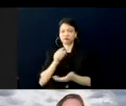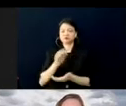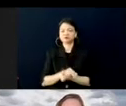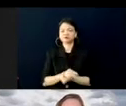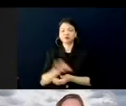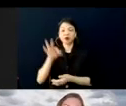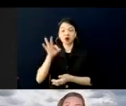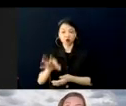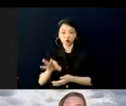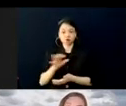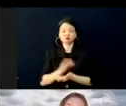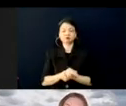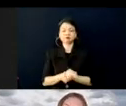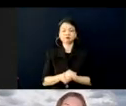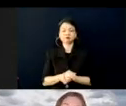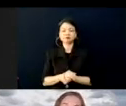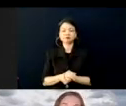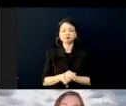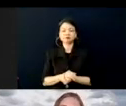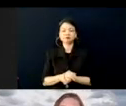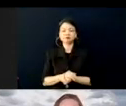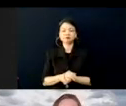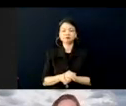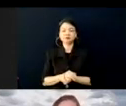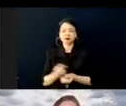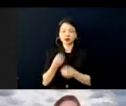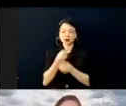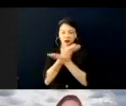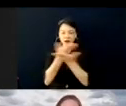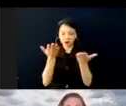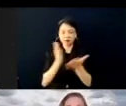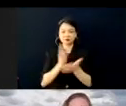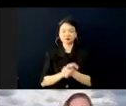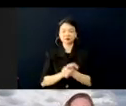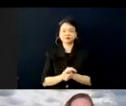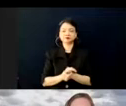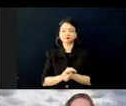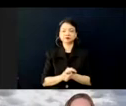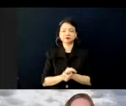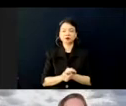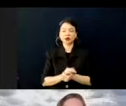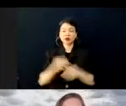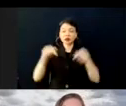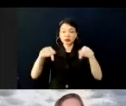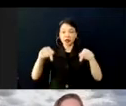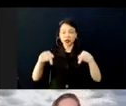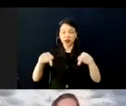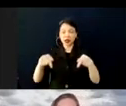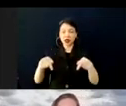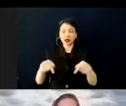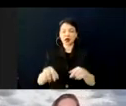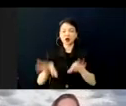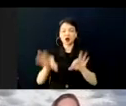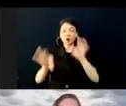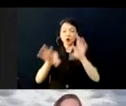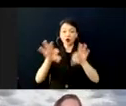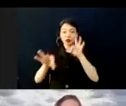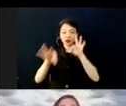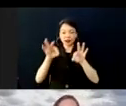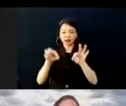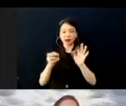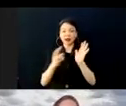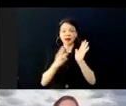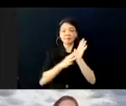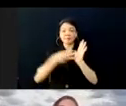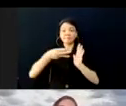So it's time for a mentee poll. So I think you've all had some practice with breakfast. Now it is time to have some practice with what